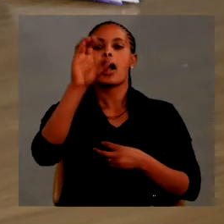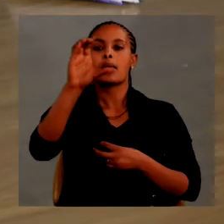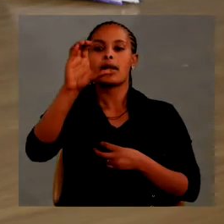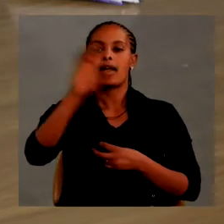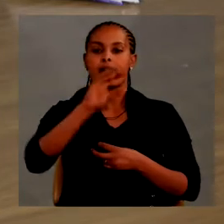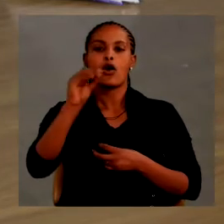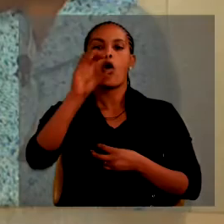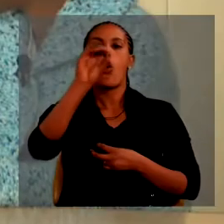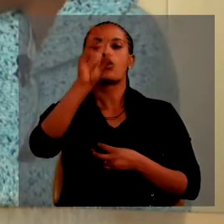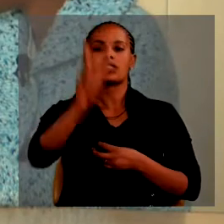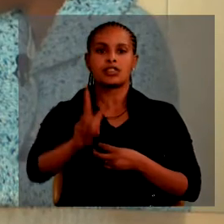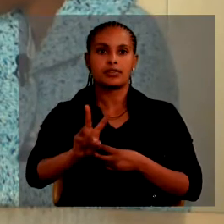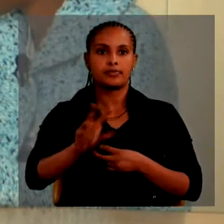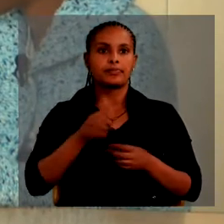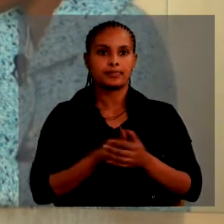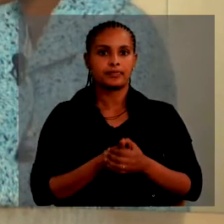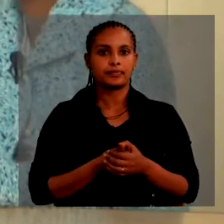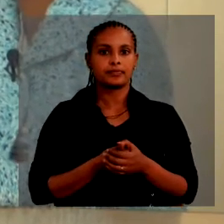oxygen.